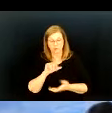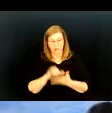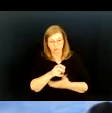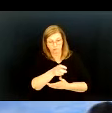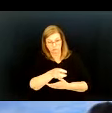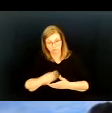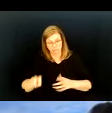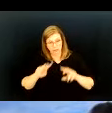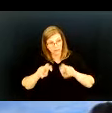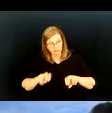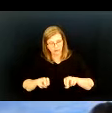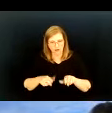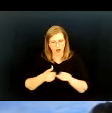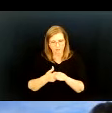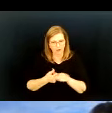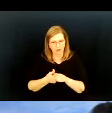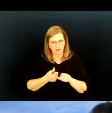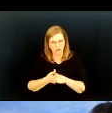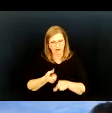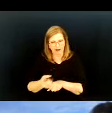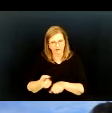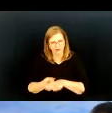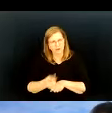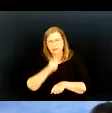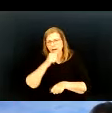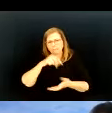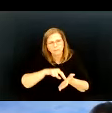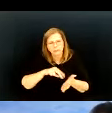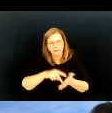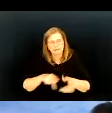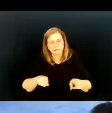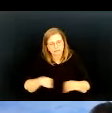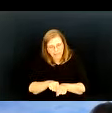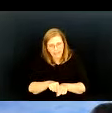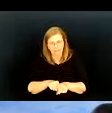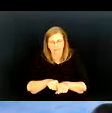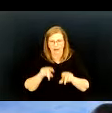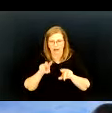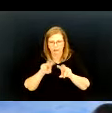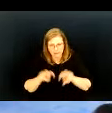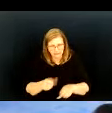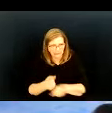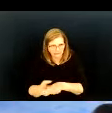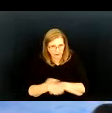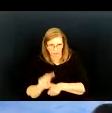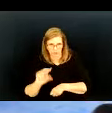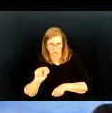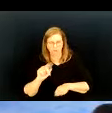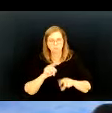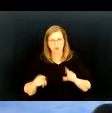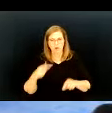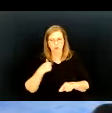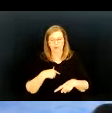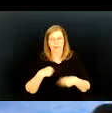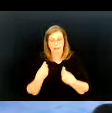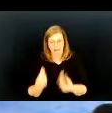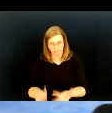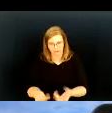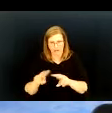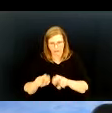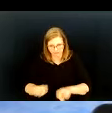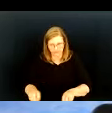assessments are updated annually. That does not necessarily mean that you use the same transition assessment every year, but that we are actually giving transition